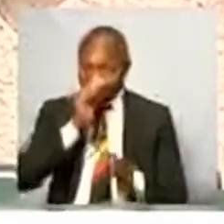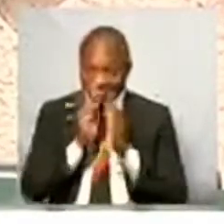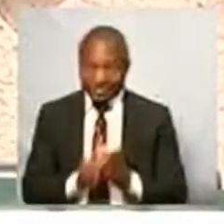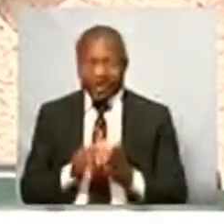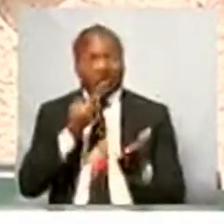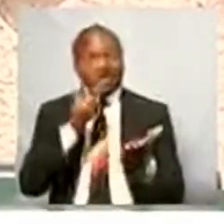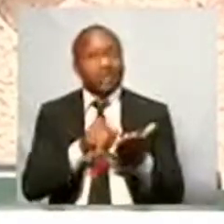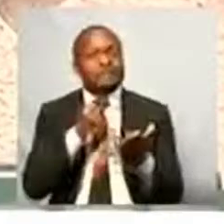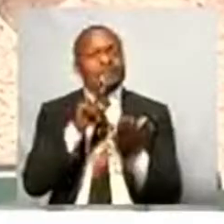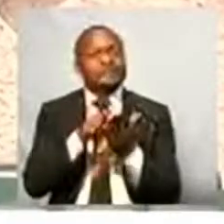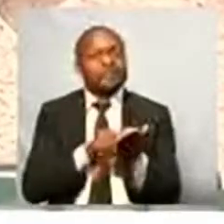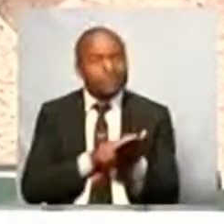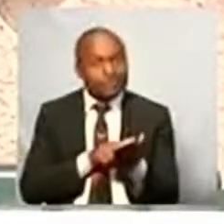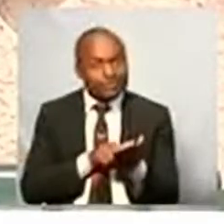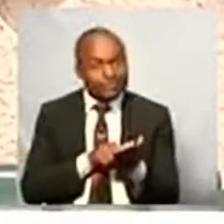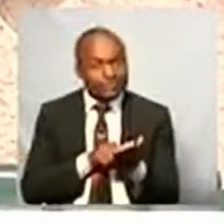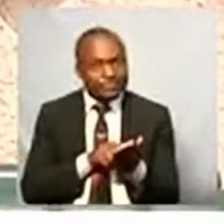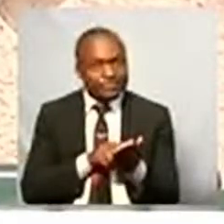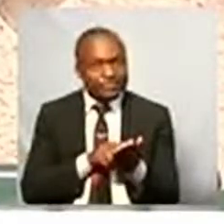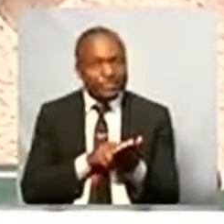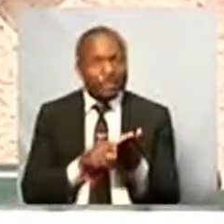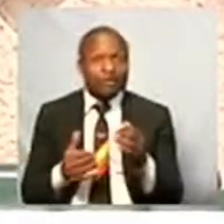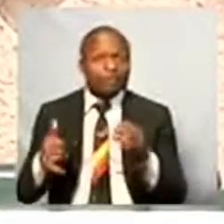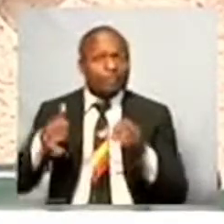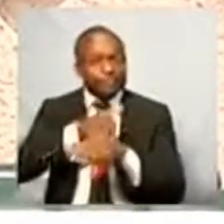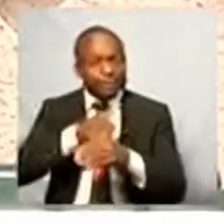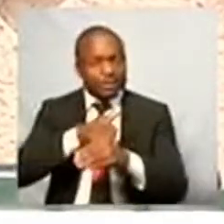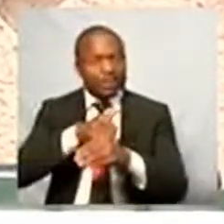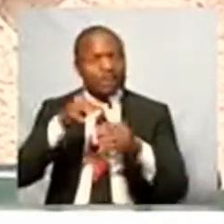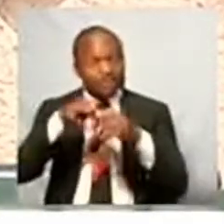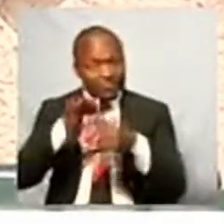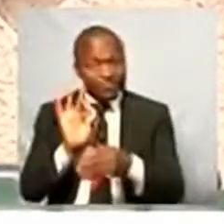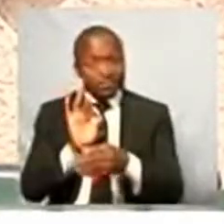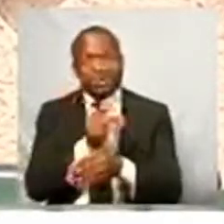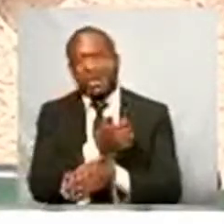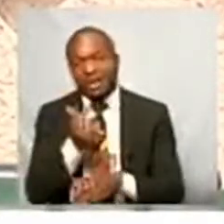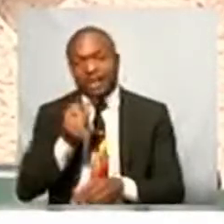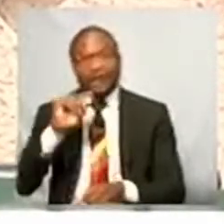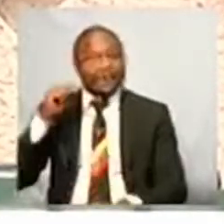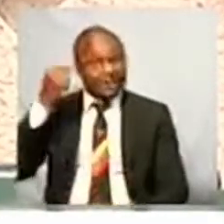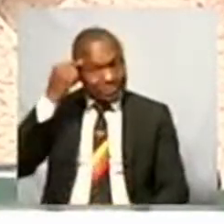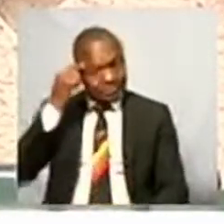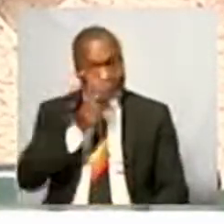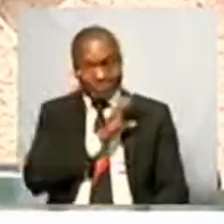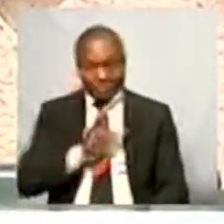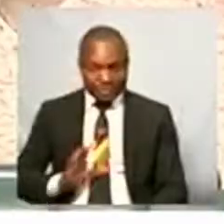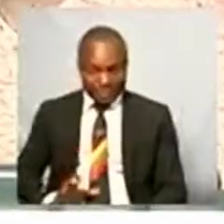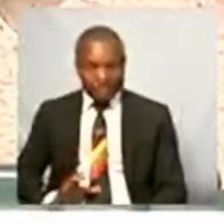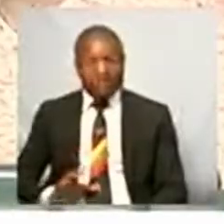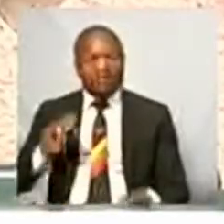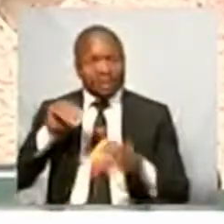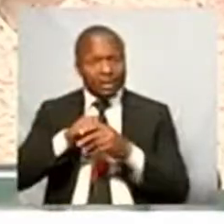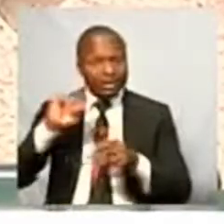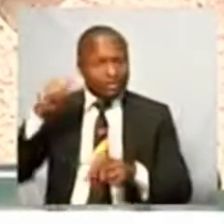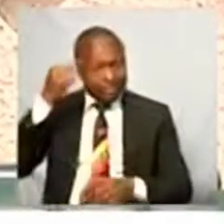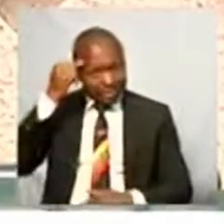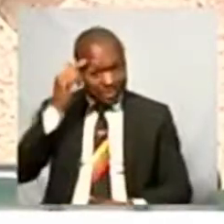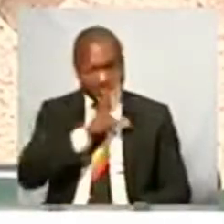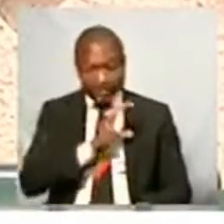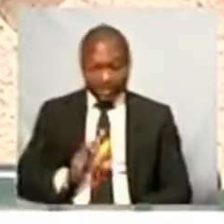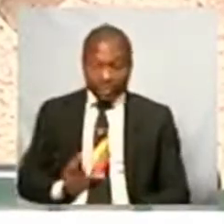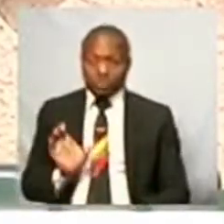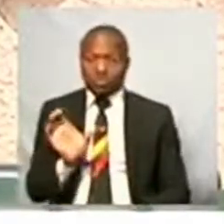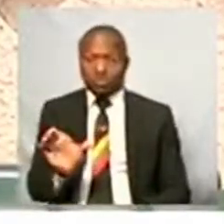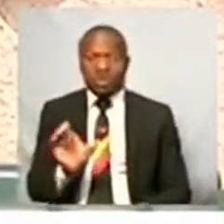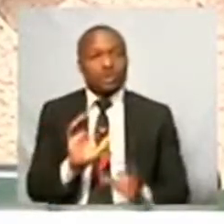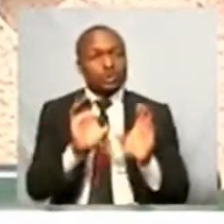this report also includes our findings on the other parastatals. And in the parastatal sector, Madam Speaker, your